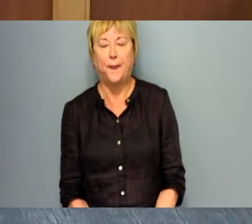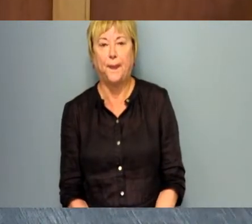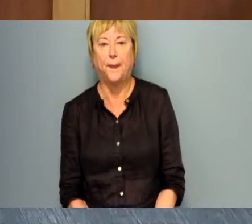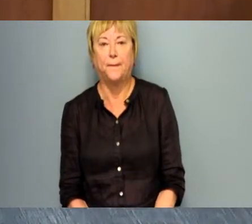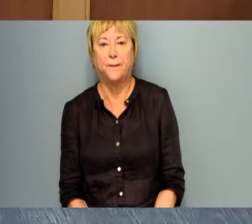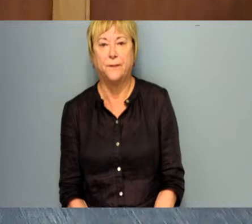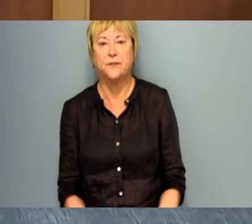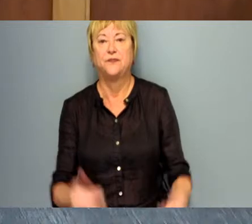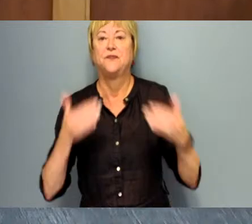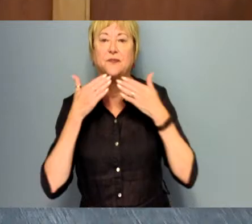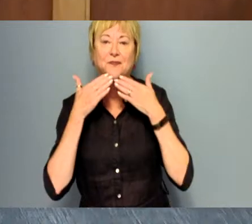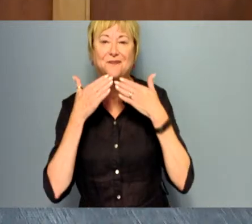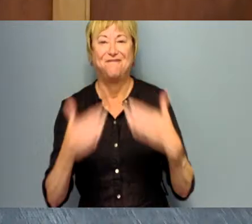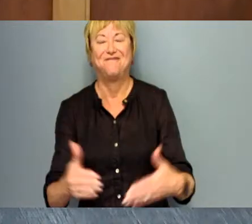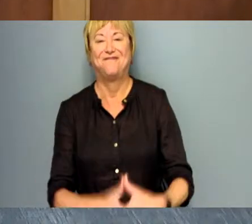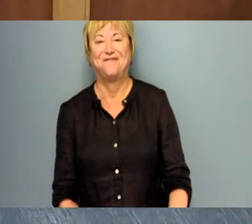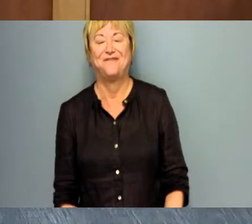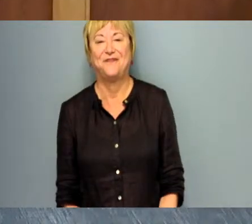Okay, thank you.